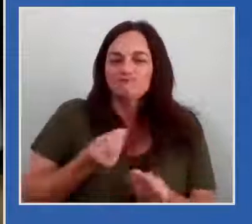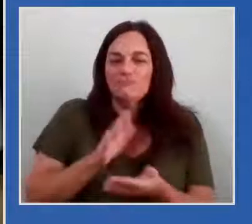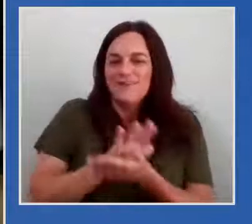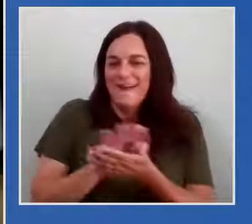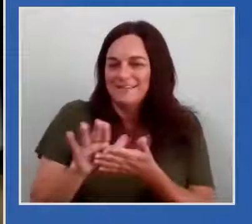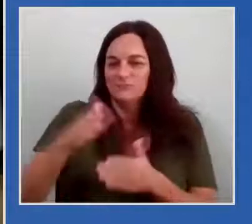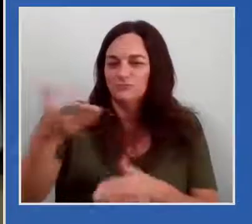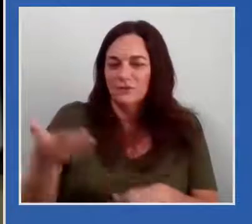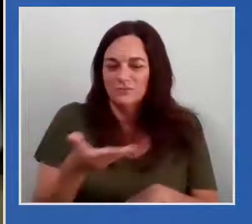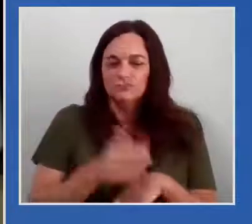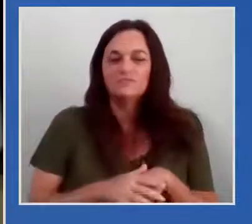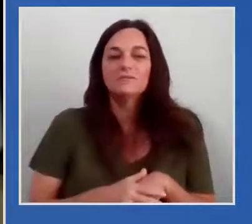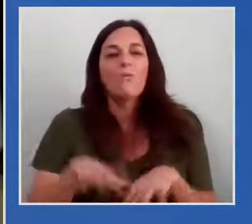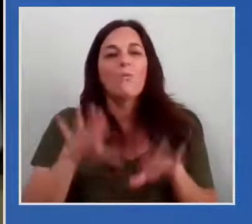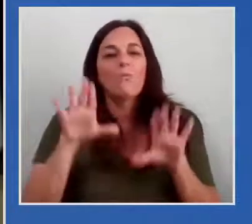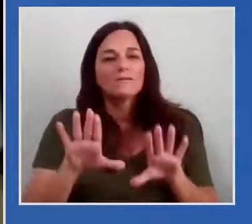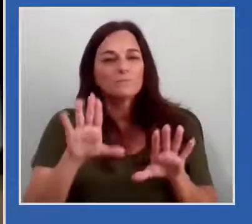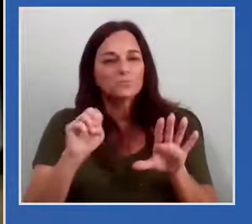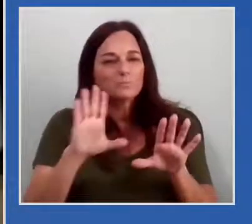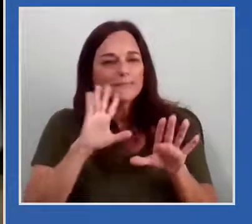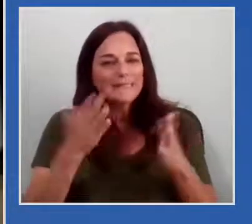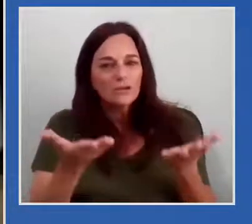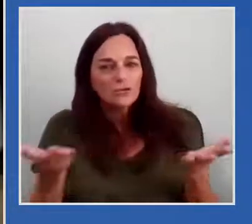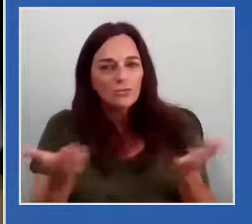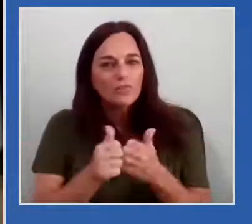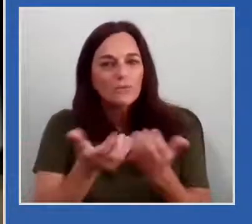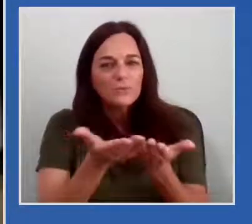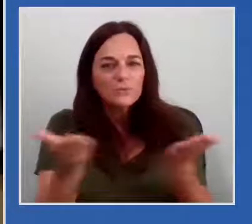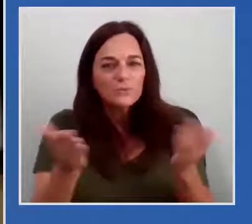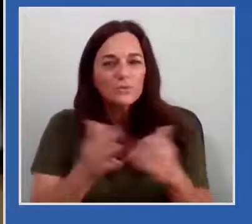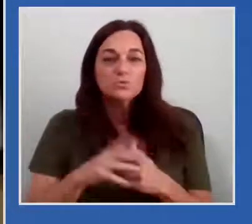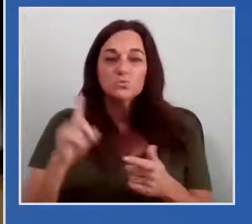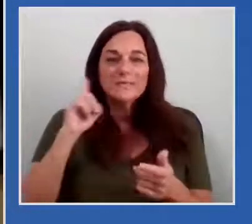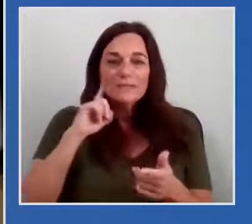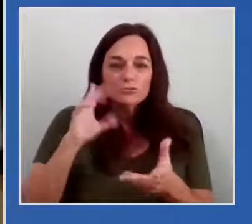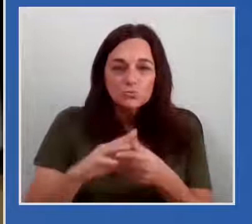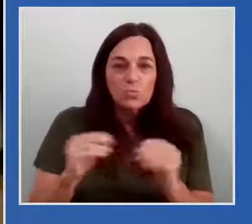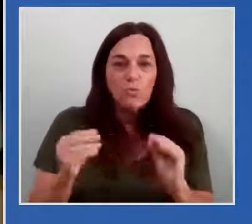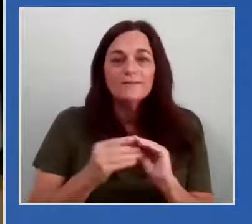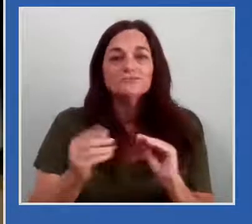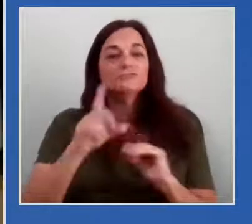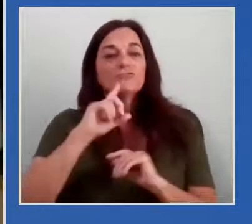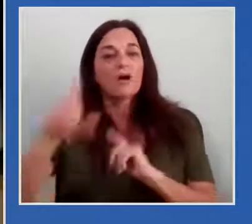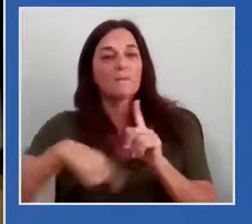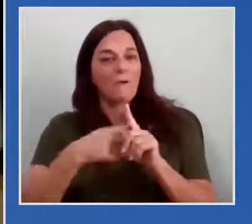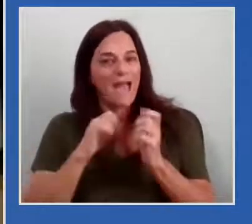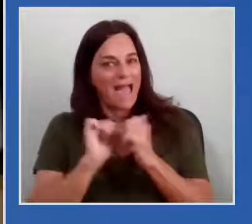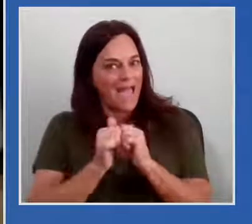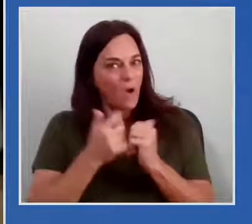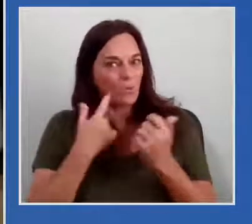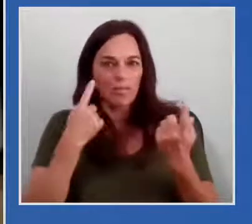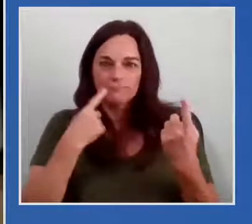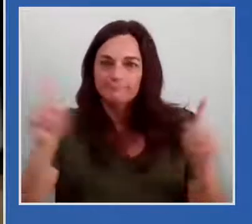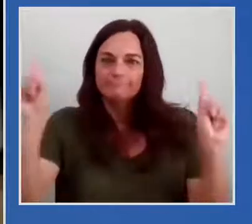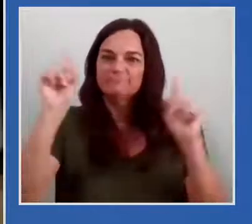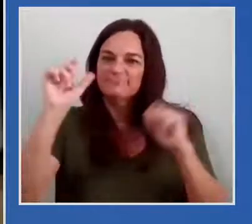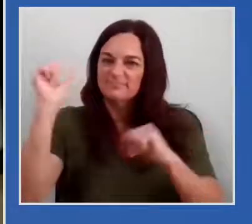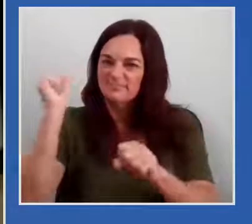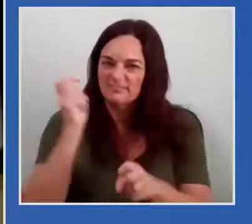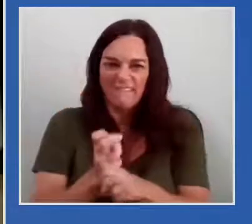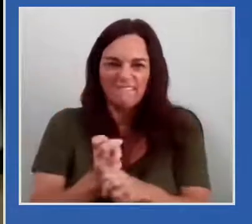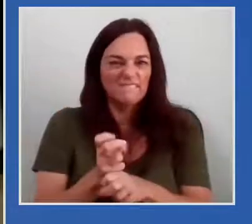Wonderful to be here with all of you to hear the stories, talk about how we're going to get through these tough times and difficult